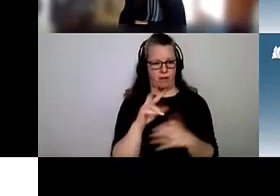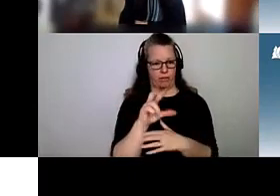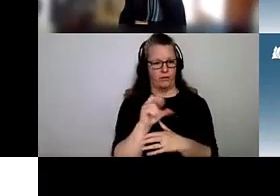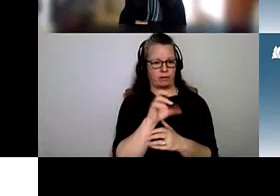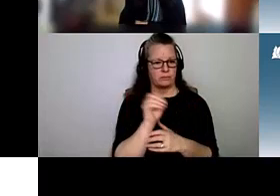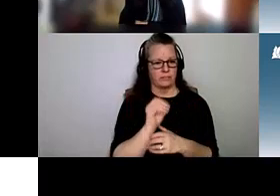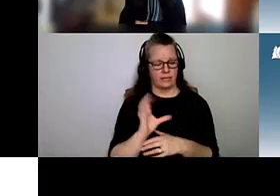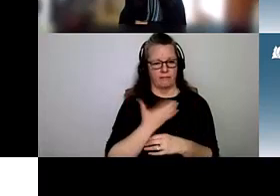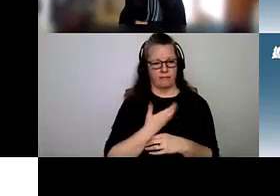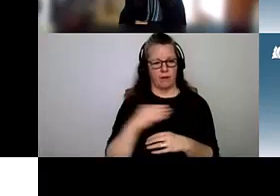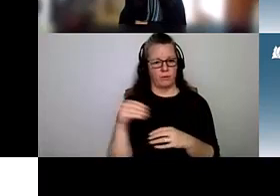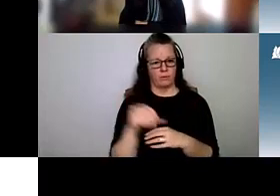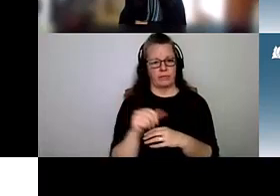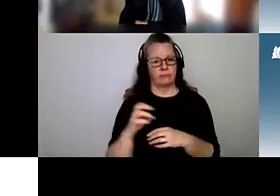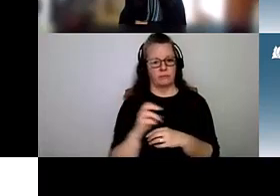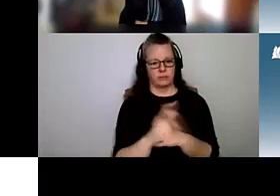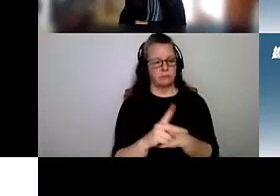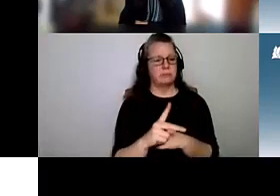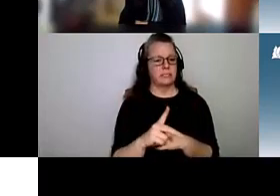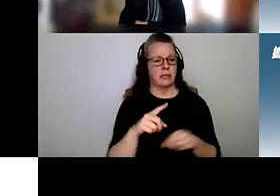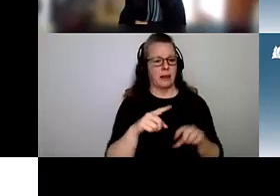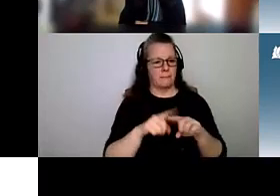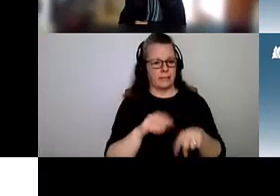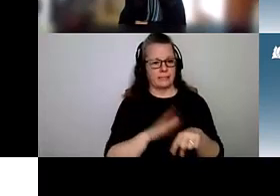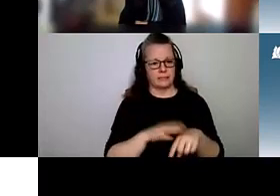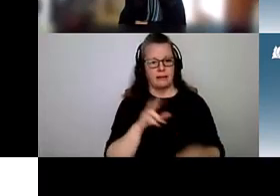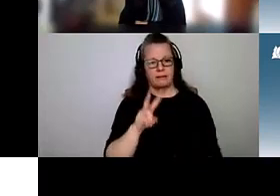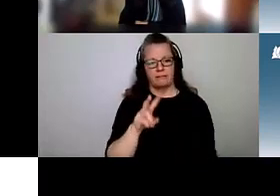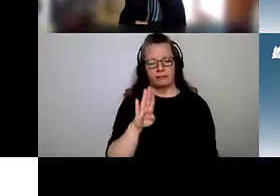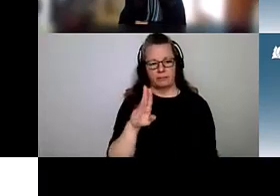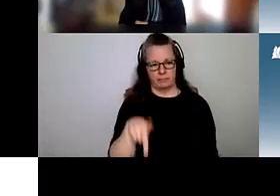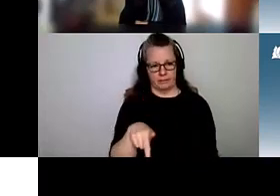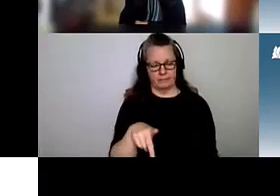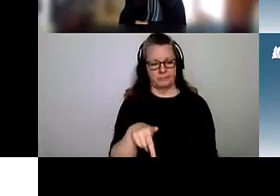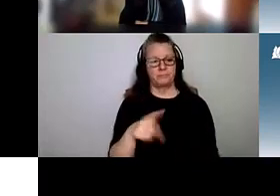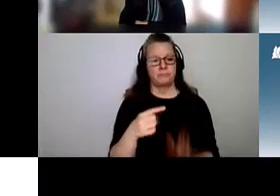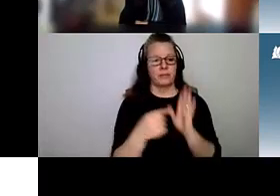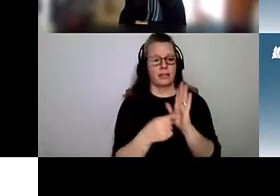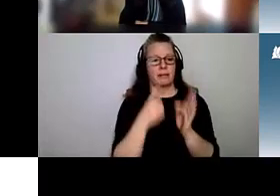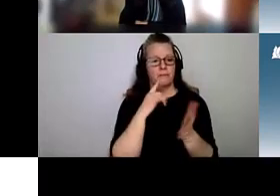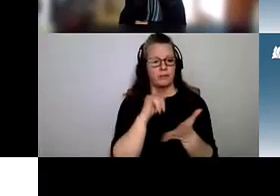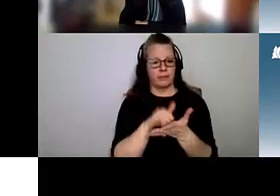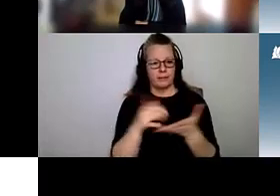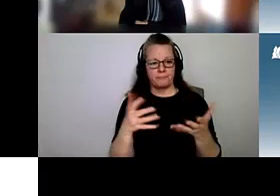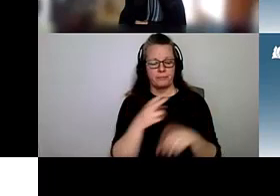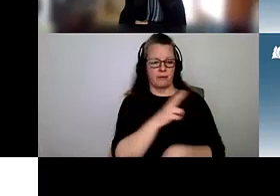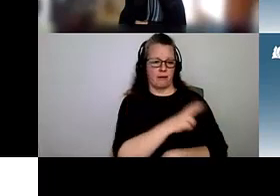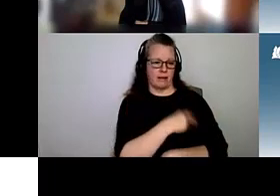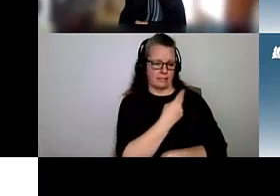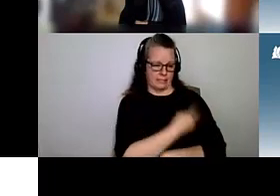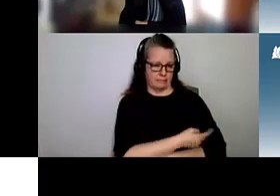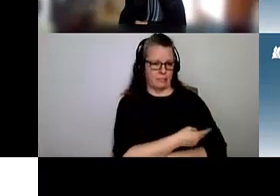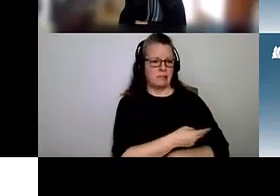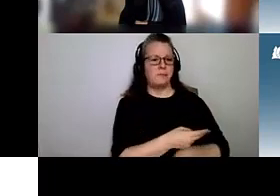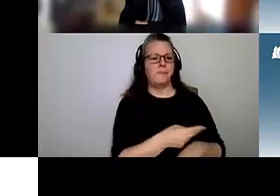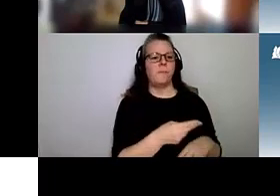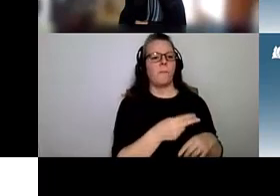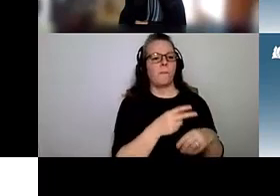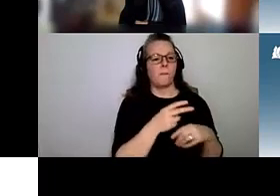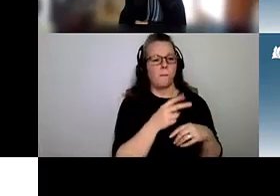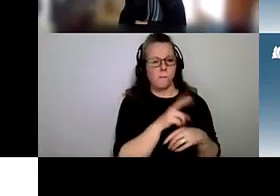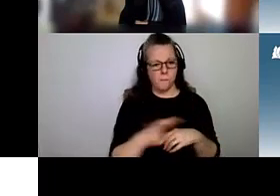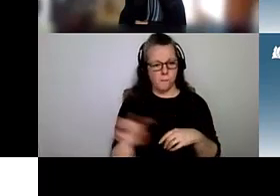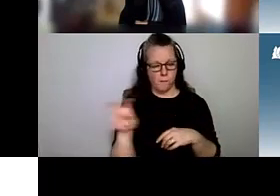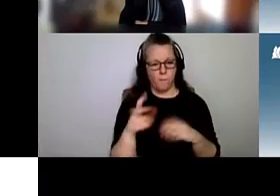our reimbursements are based on VBPs. An example of that would be with regard to the hospitals is the hospital